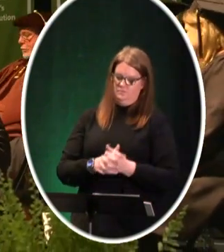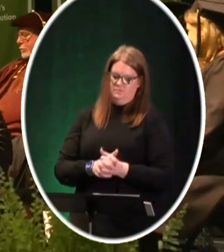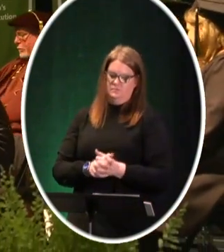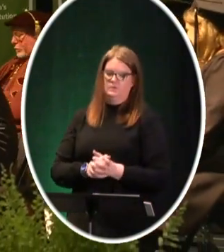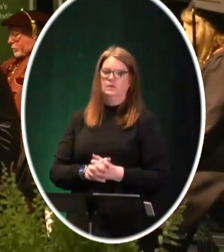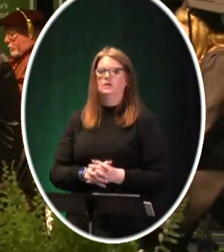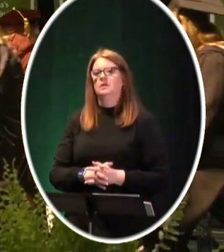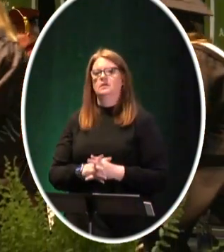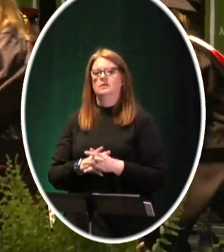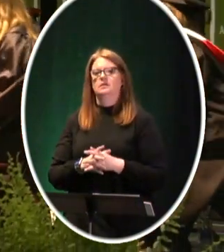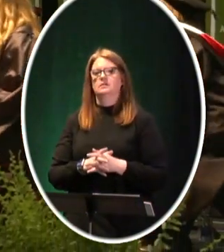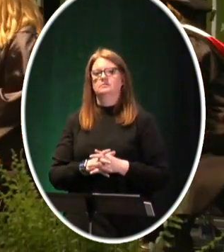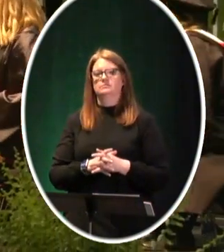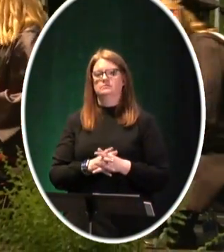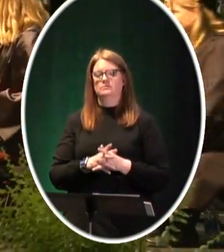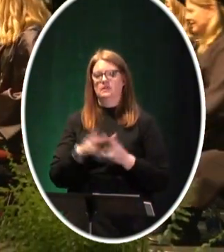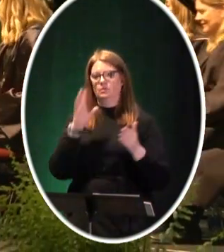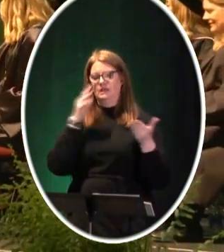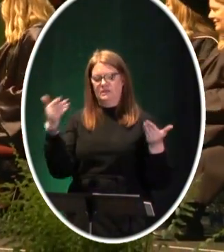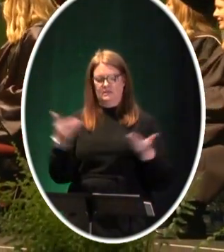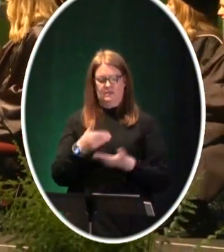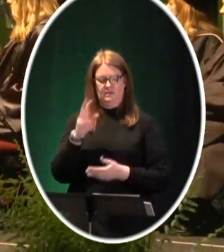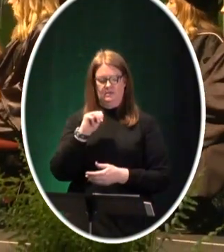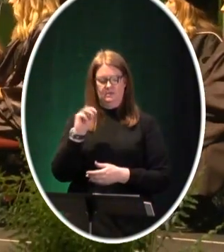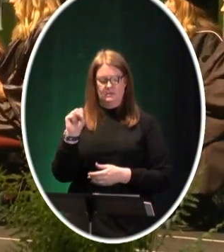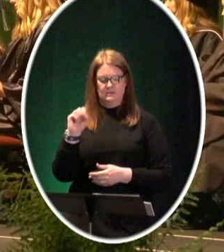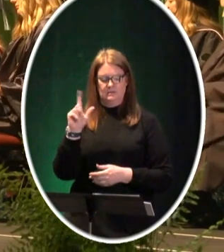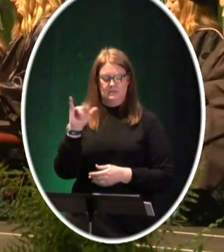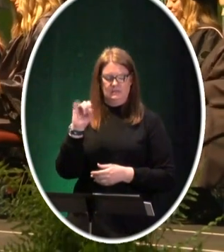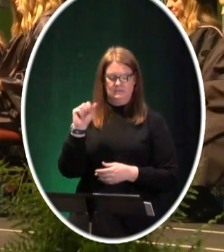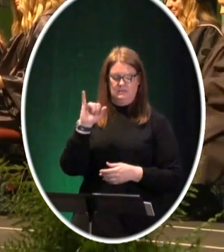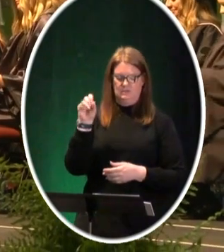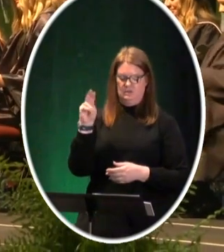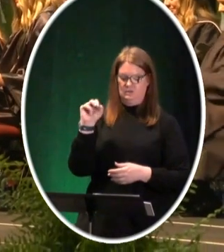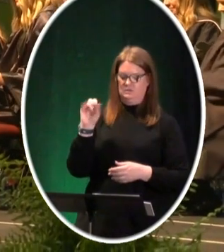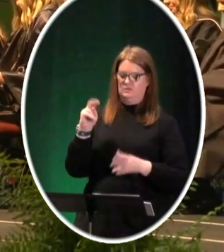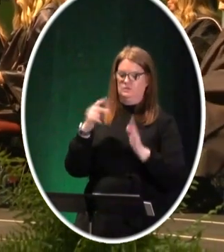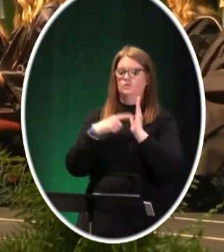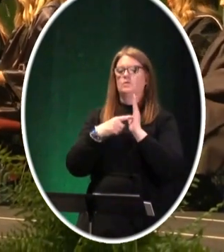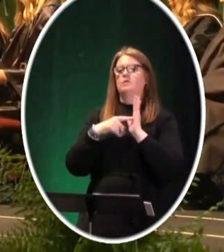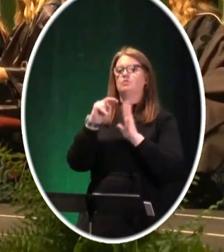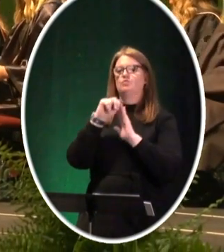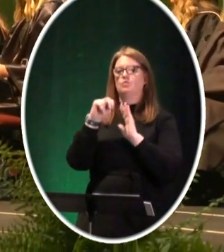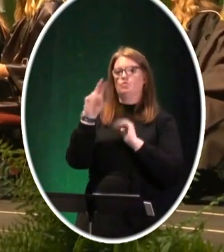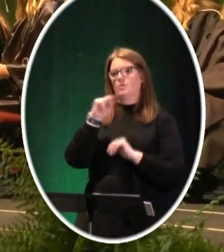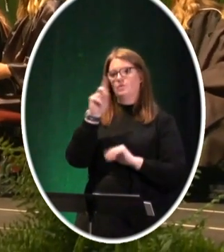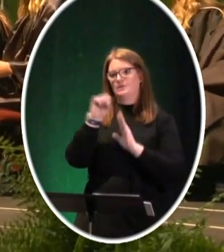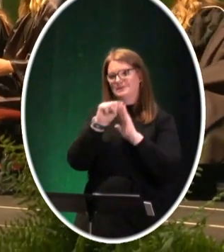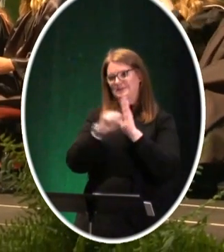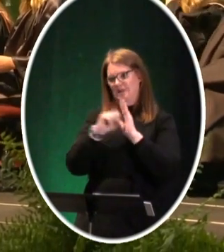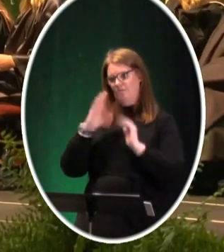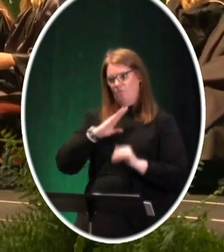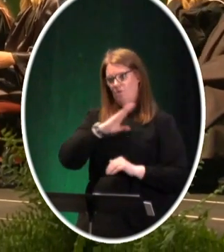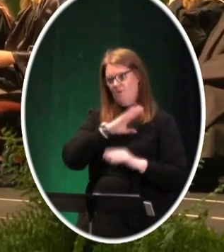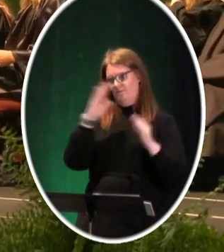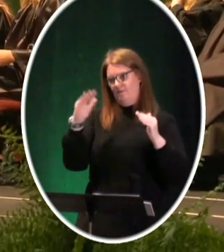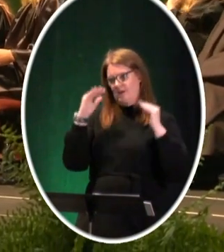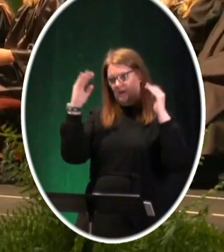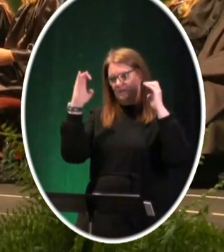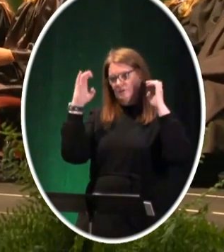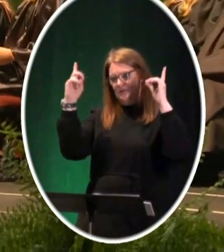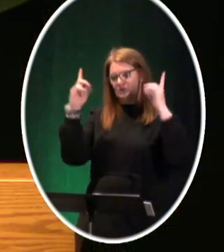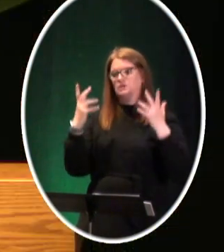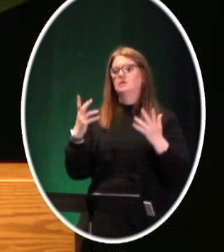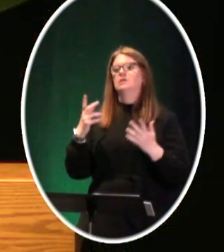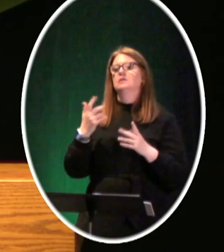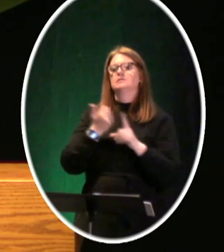It is next my pleasure to introduce Ms. Lisa Johnson, who is representing the North Dakota State Board of Higher Education. Ms. Johnson